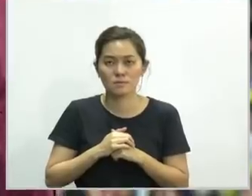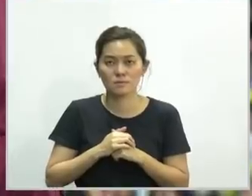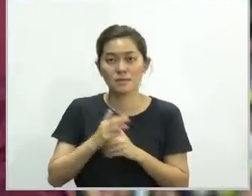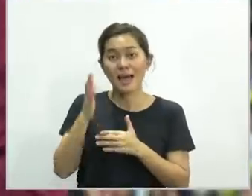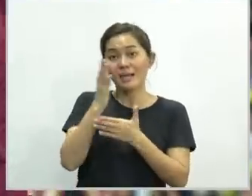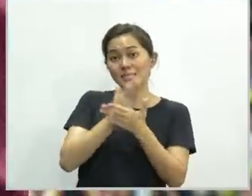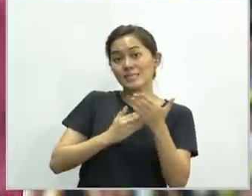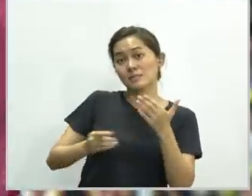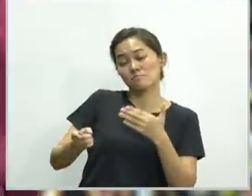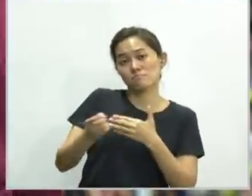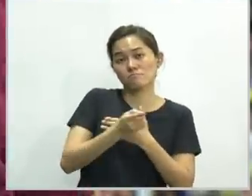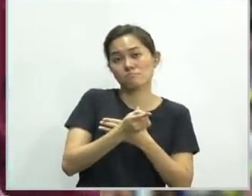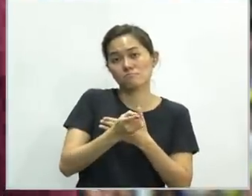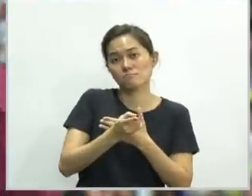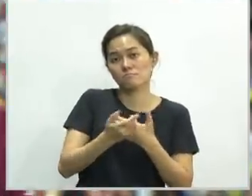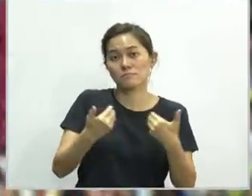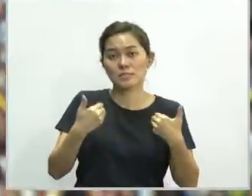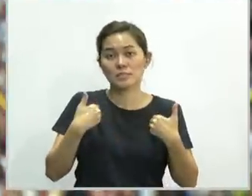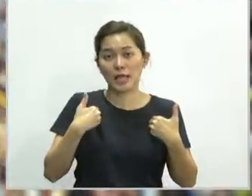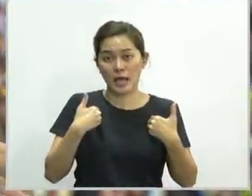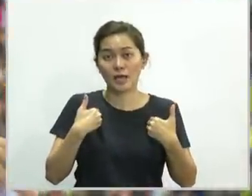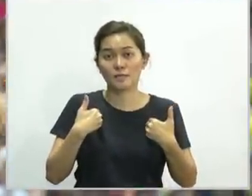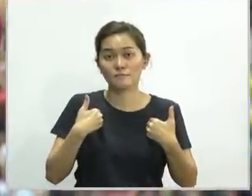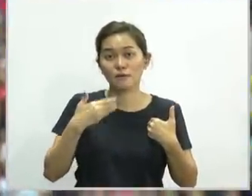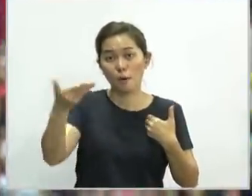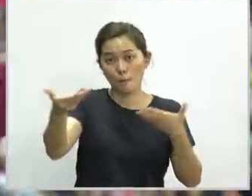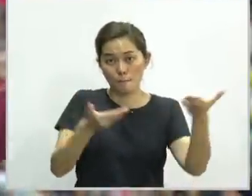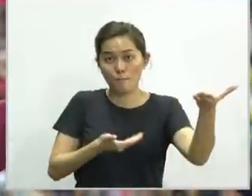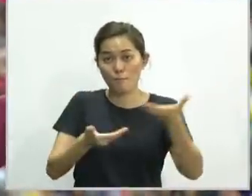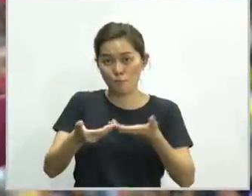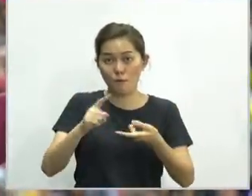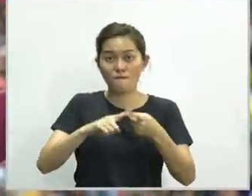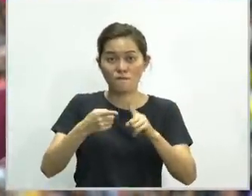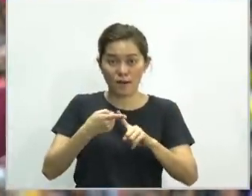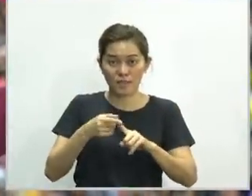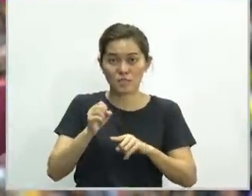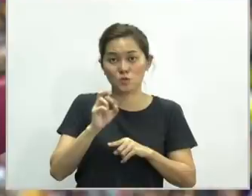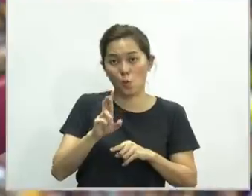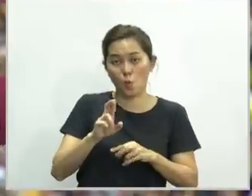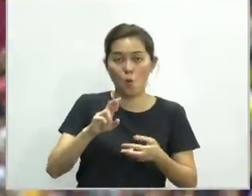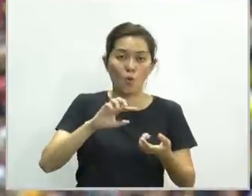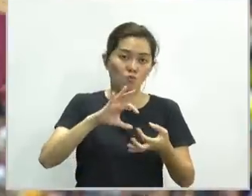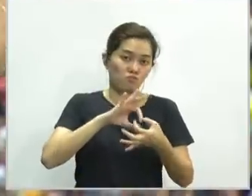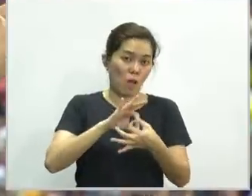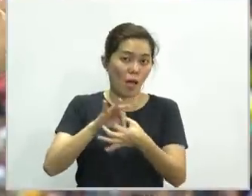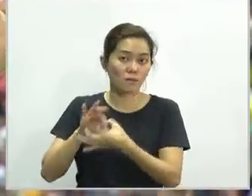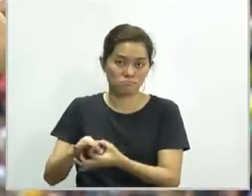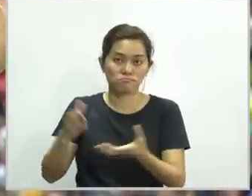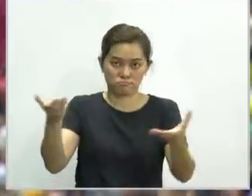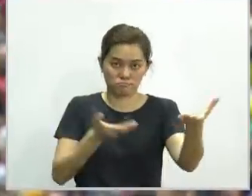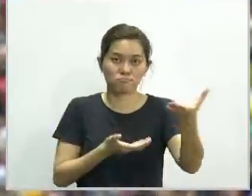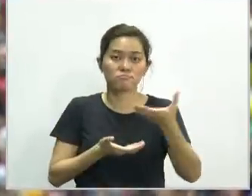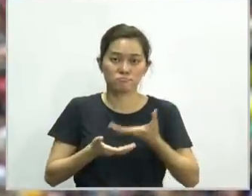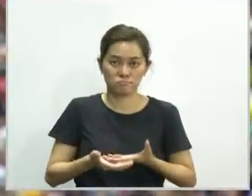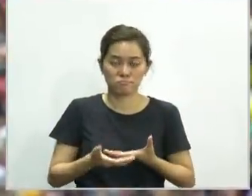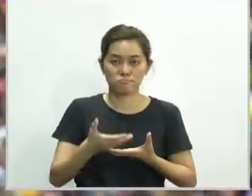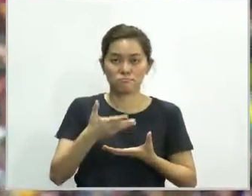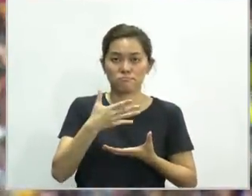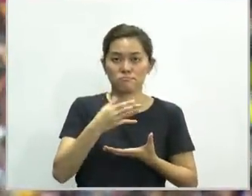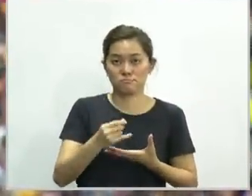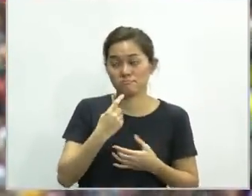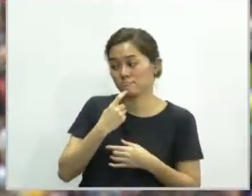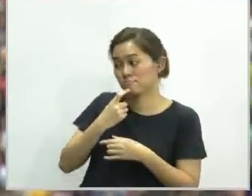And some of you have brought friends here or relatives. And in a moment, turn to